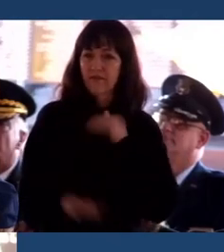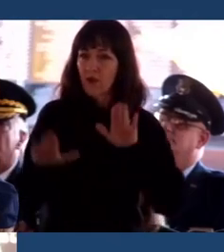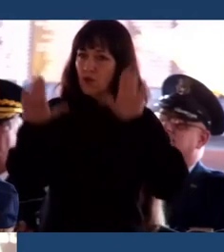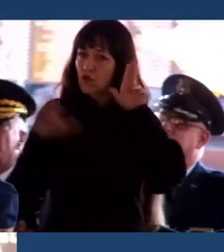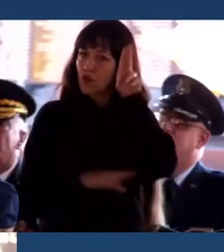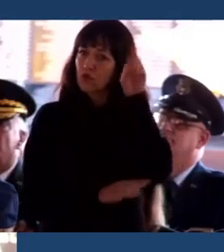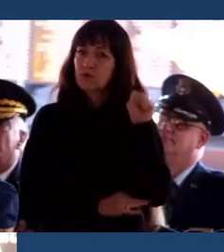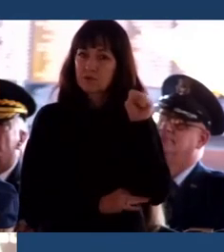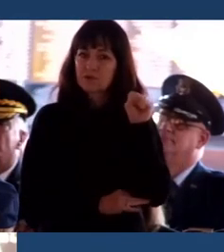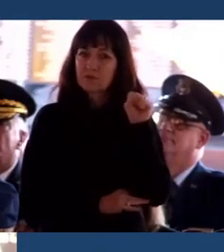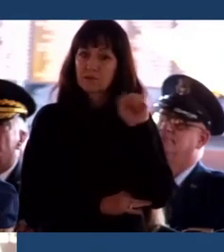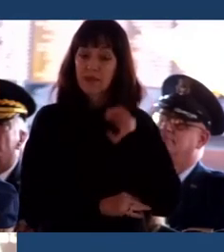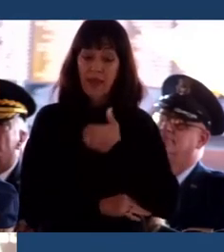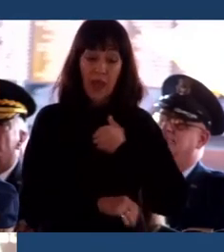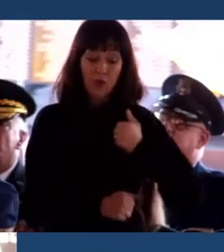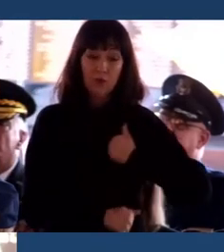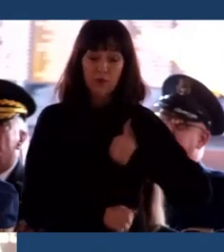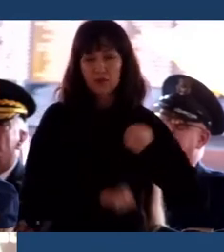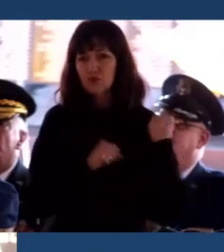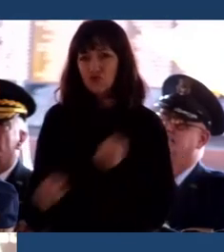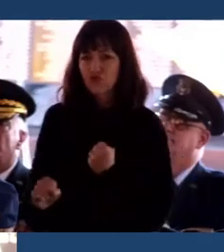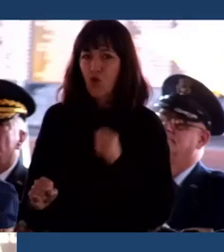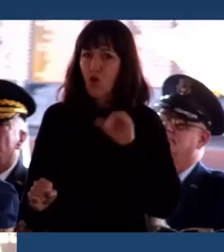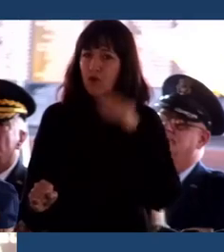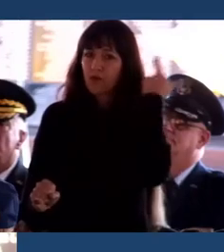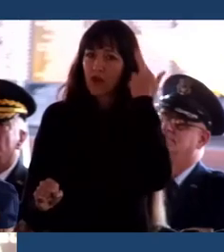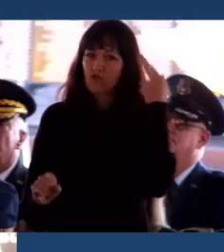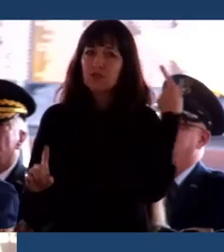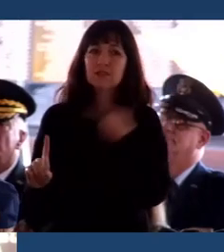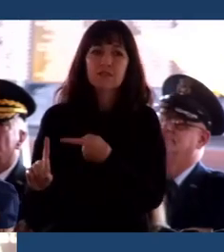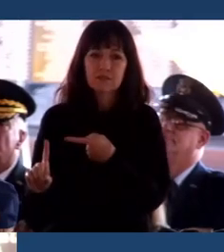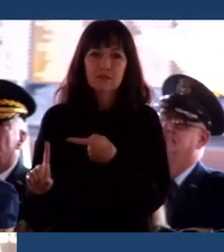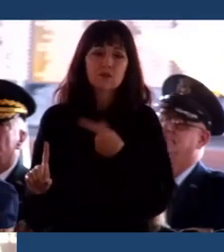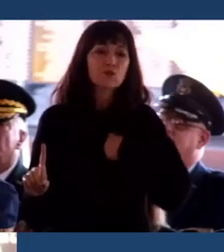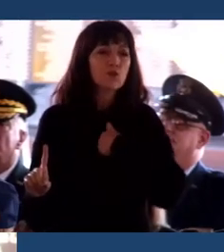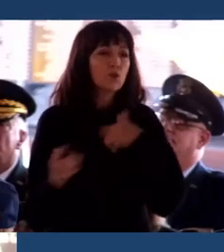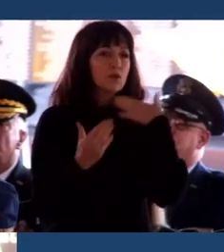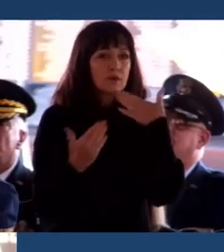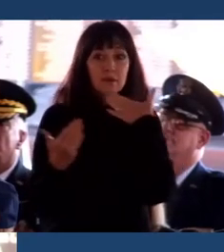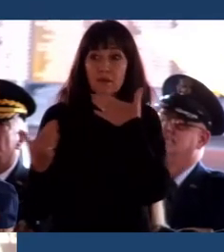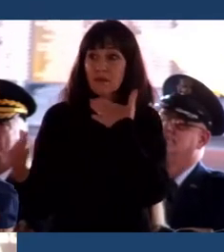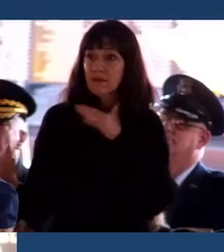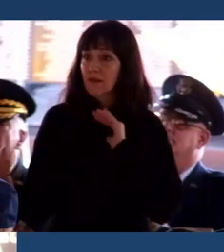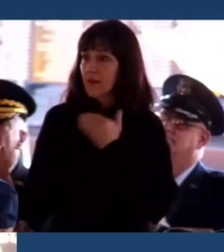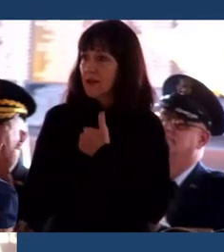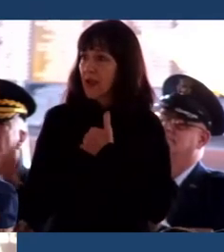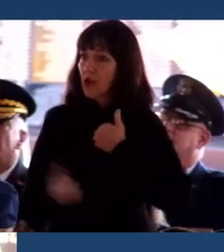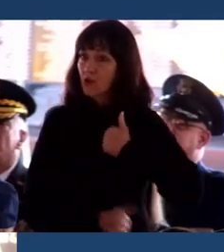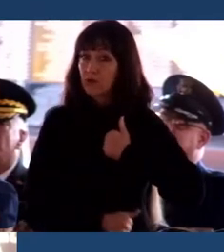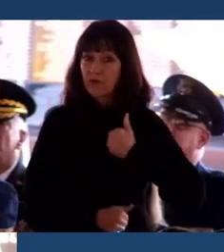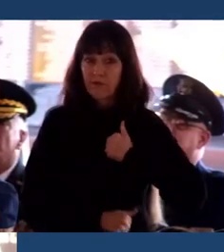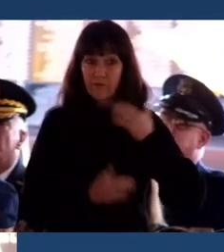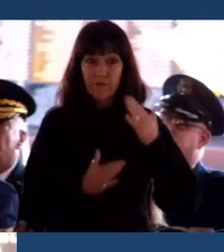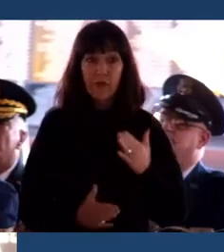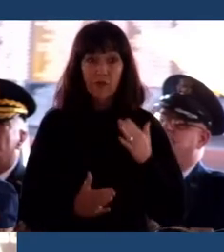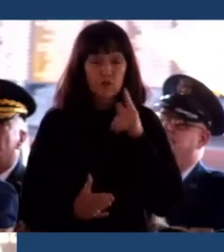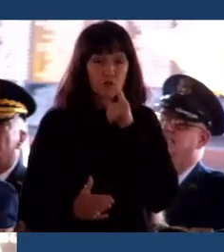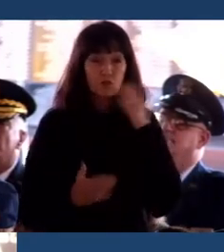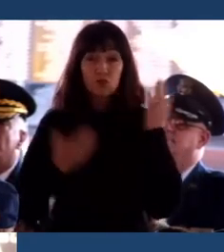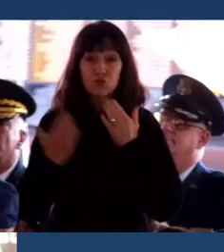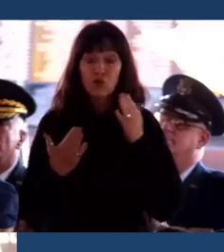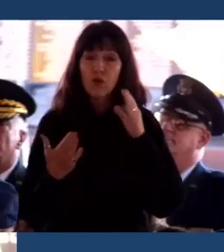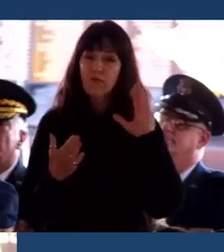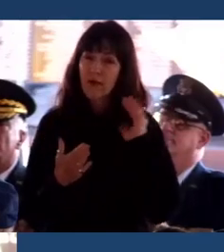it. So as we thank those who serve our veterans, let us also thank our heroes on the home